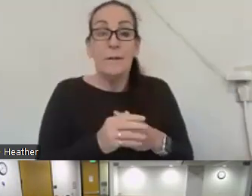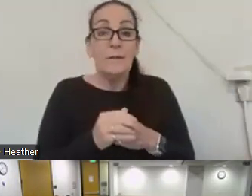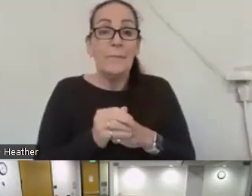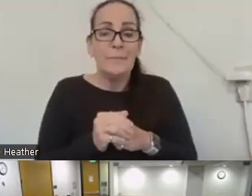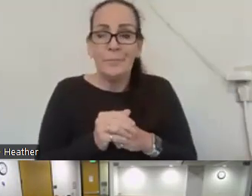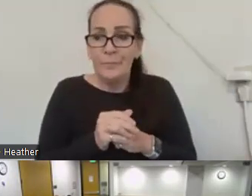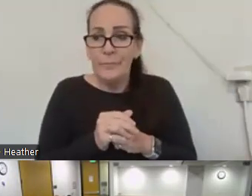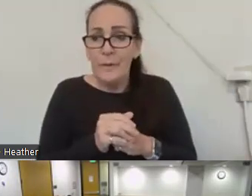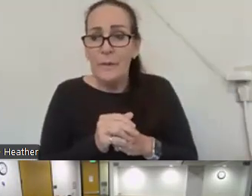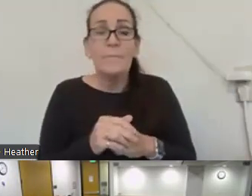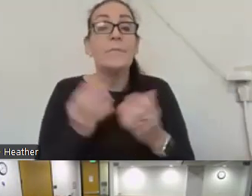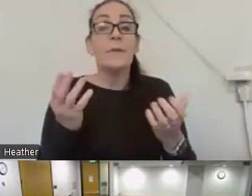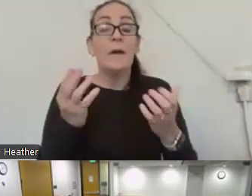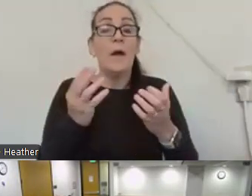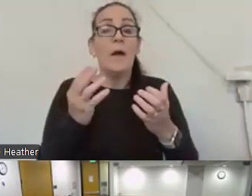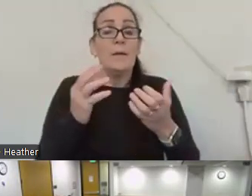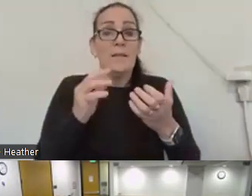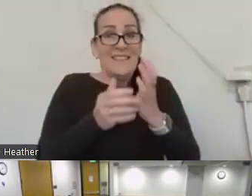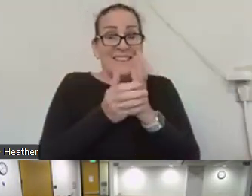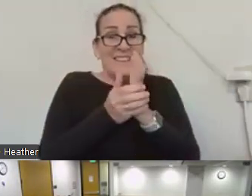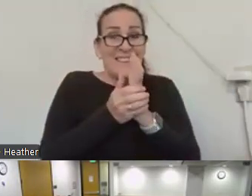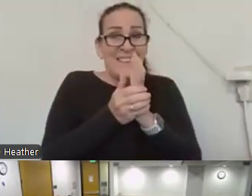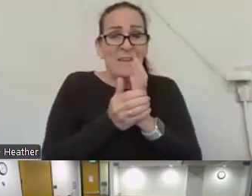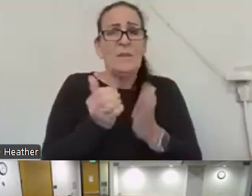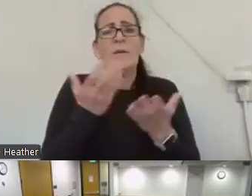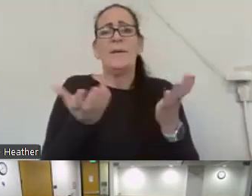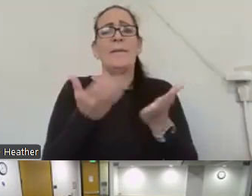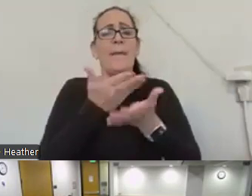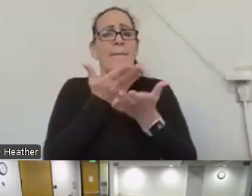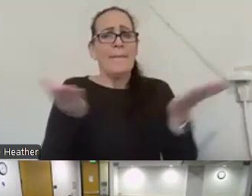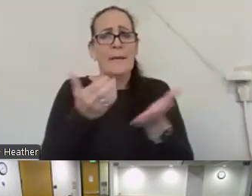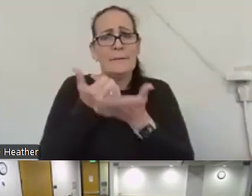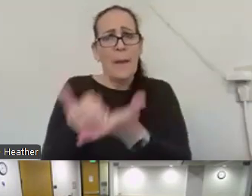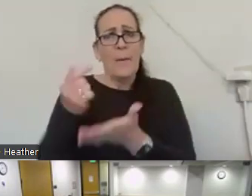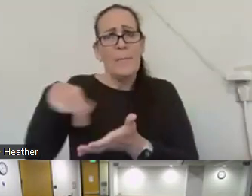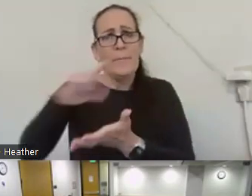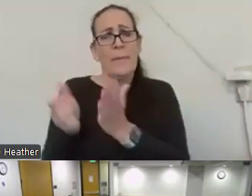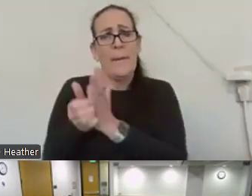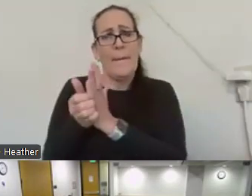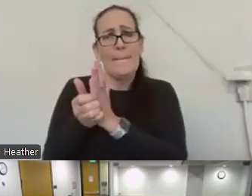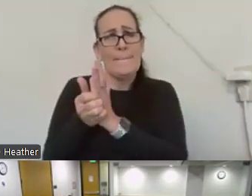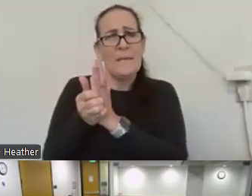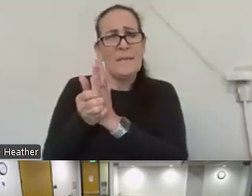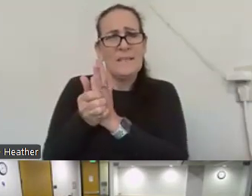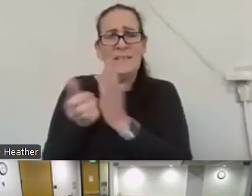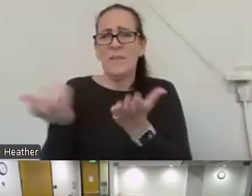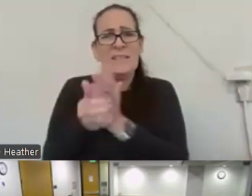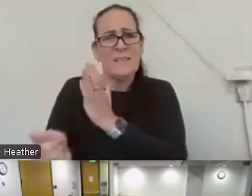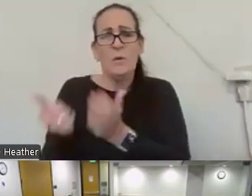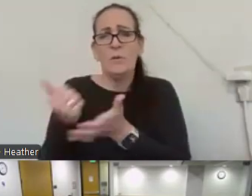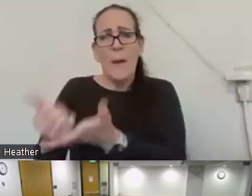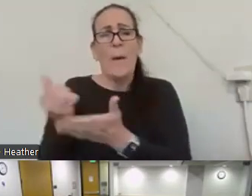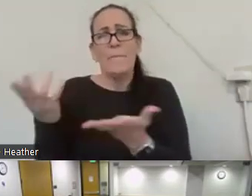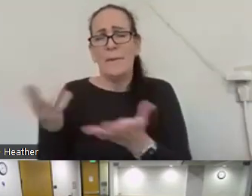coping skills, to what extent are emotional dysregulation something that really is difficult for caregivers